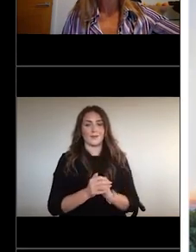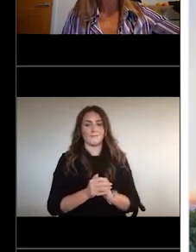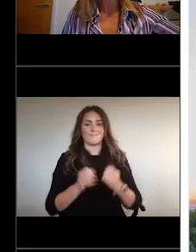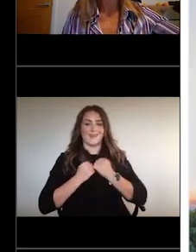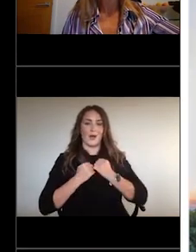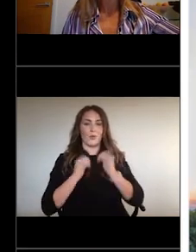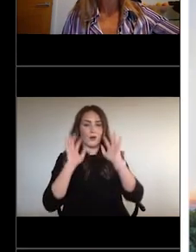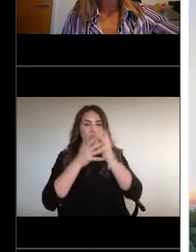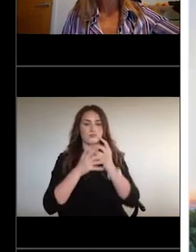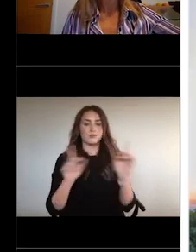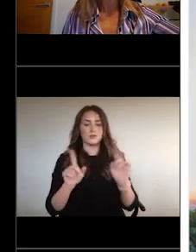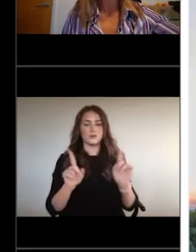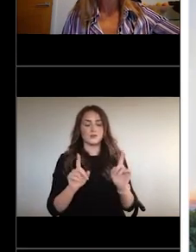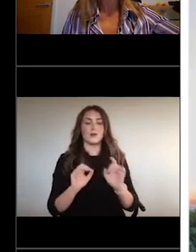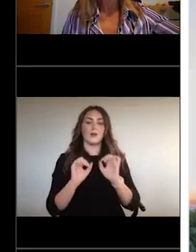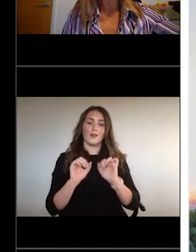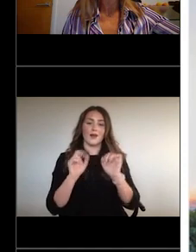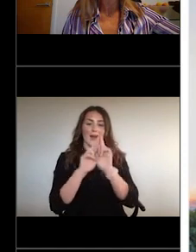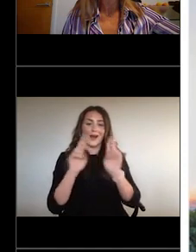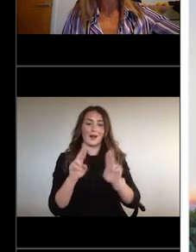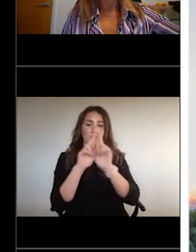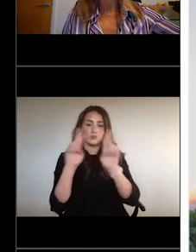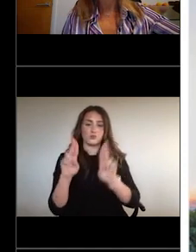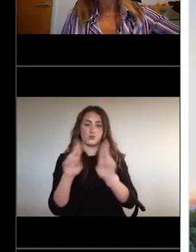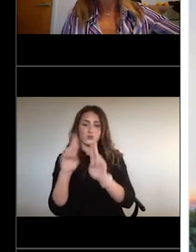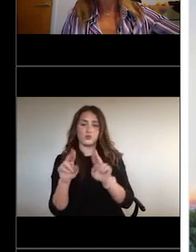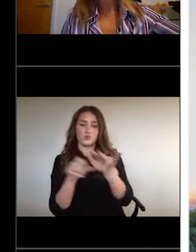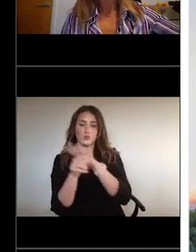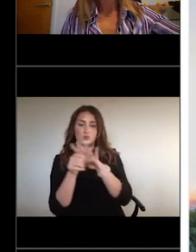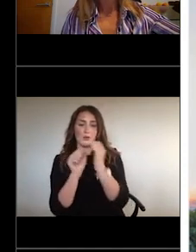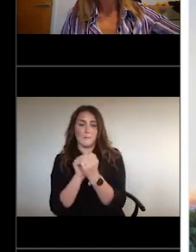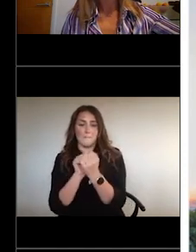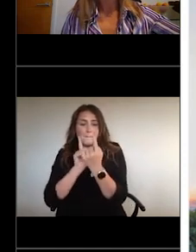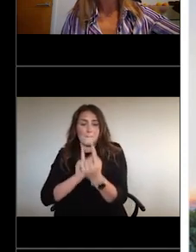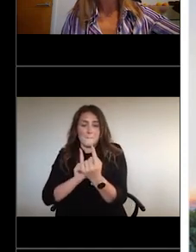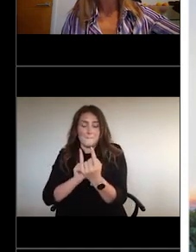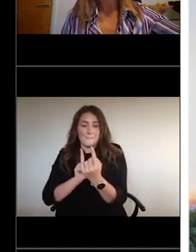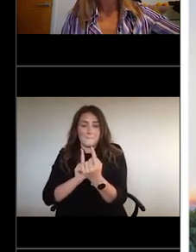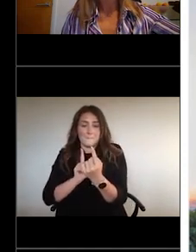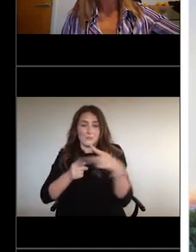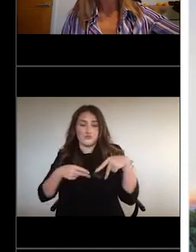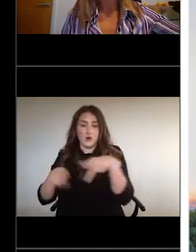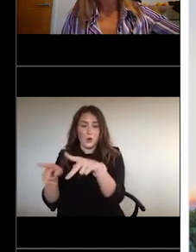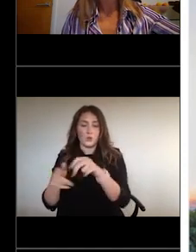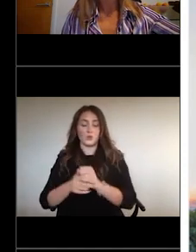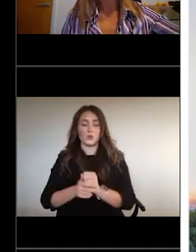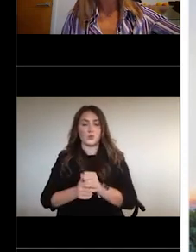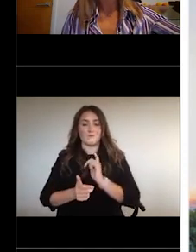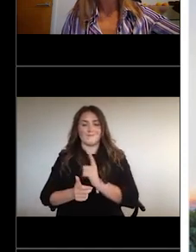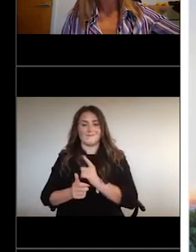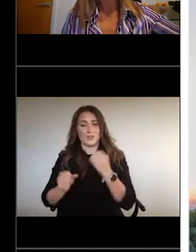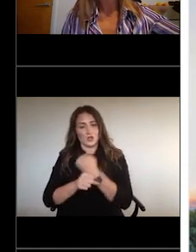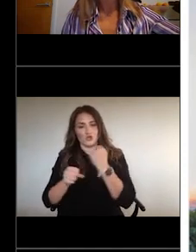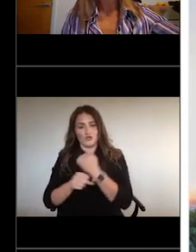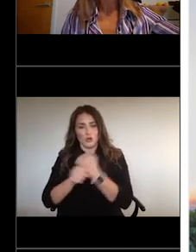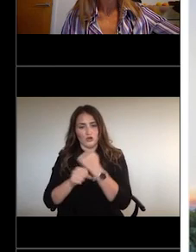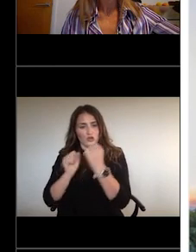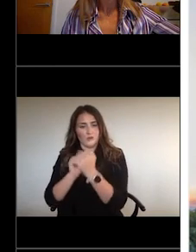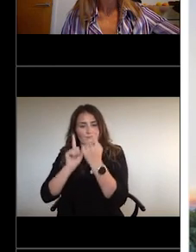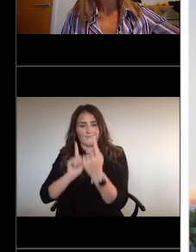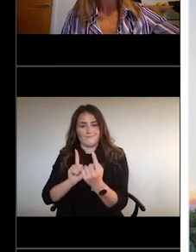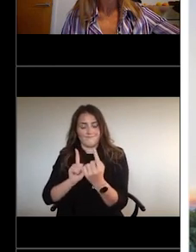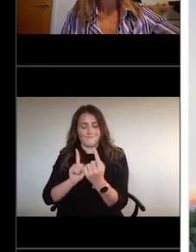Residents in there are some of our closest neighbours, and it is very close to all of the construction works associated with the